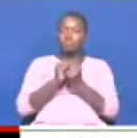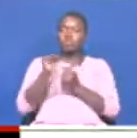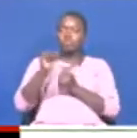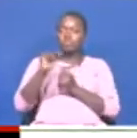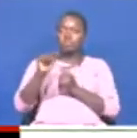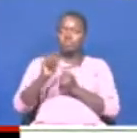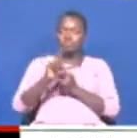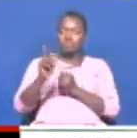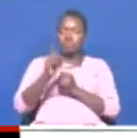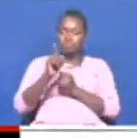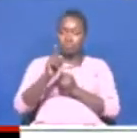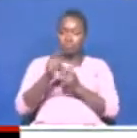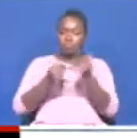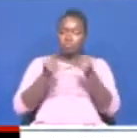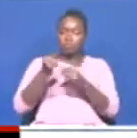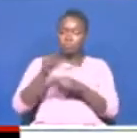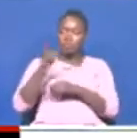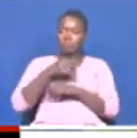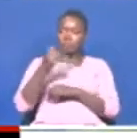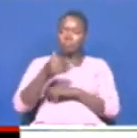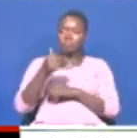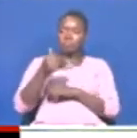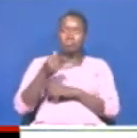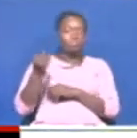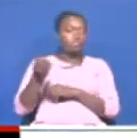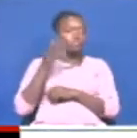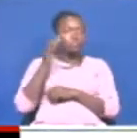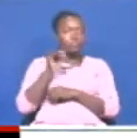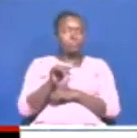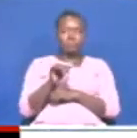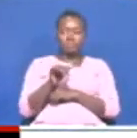milk per day. We understand that we have